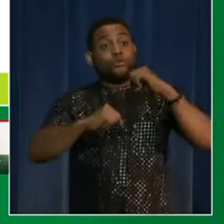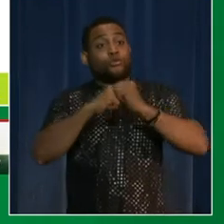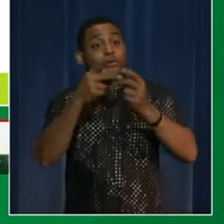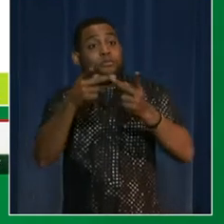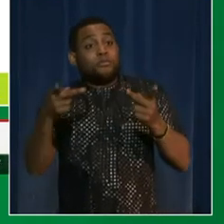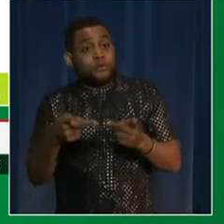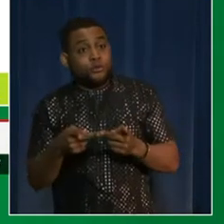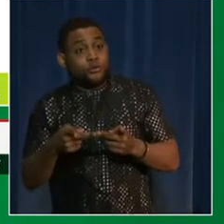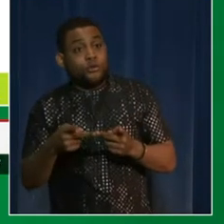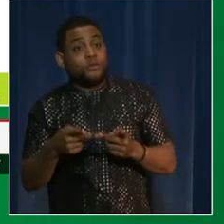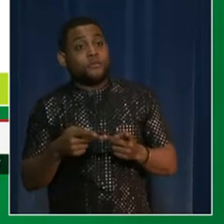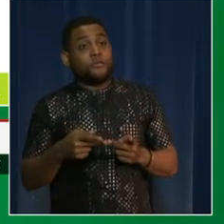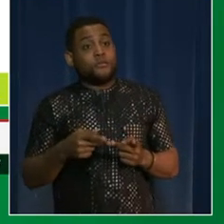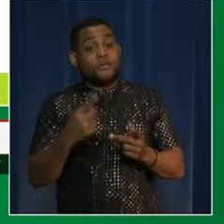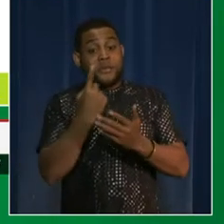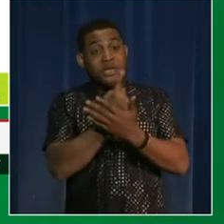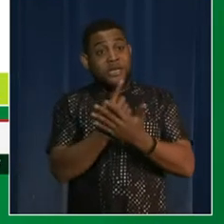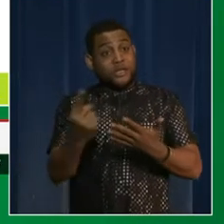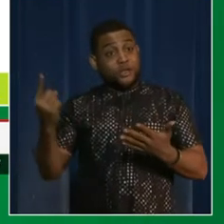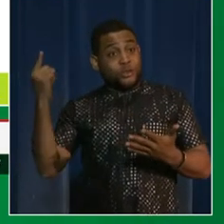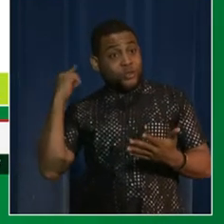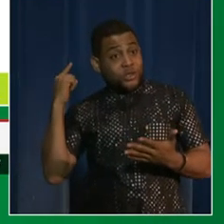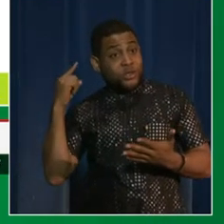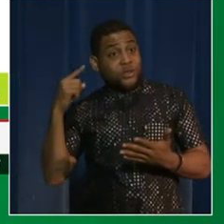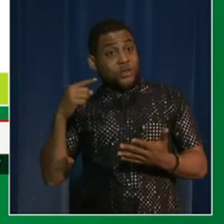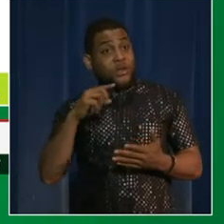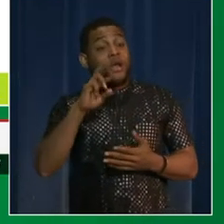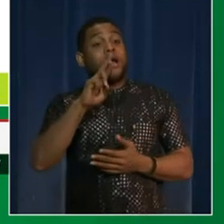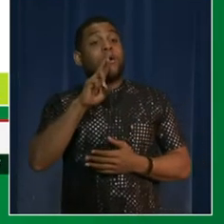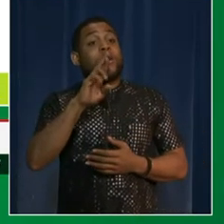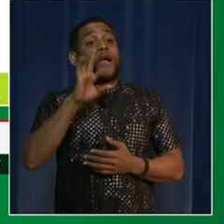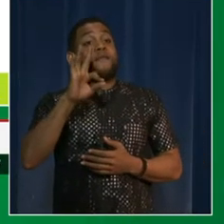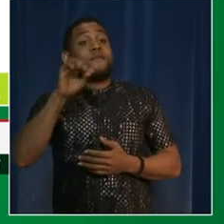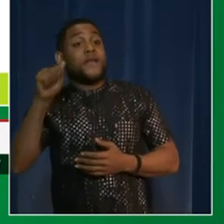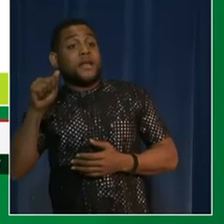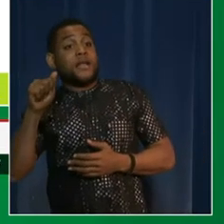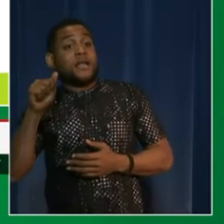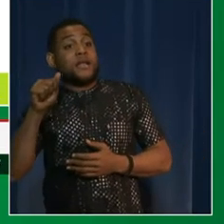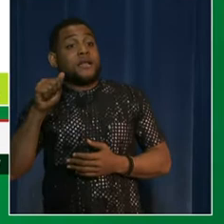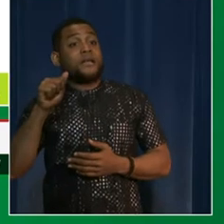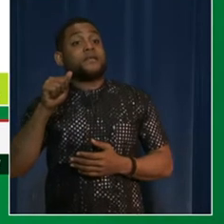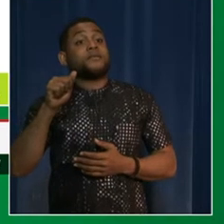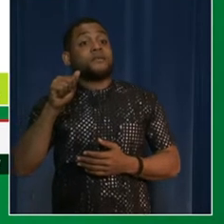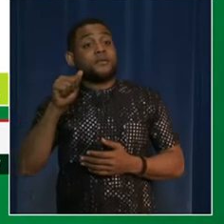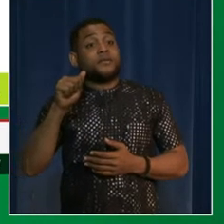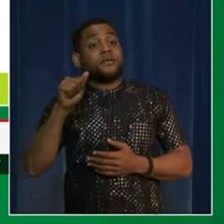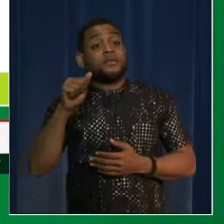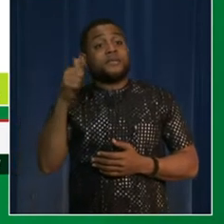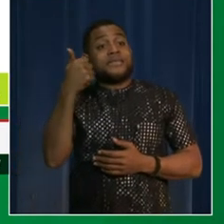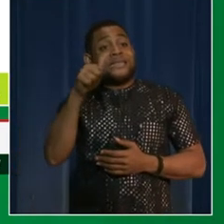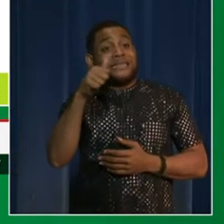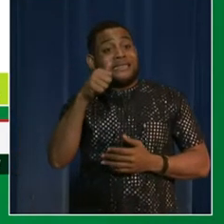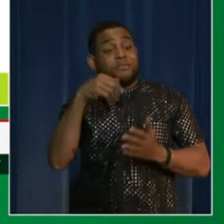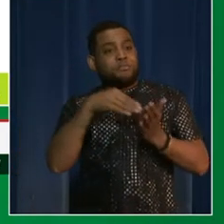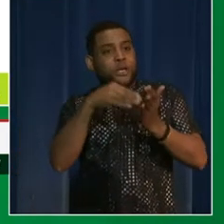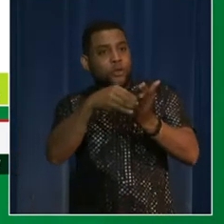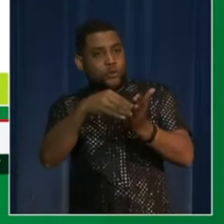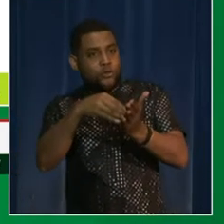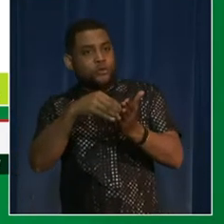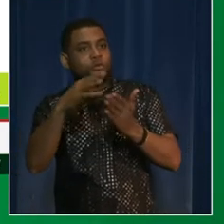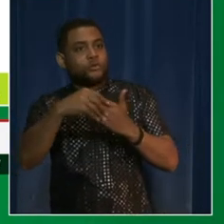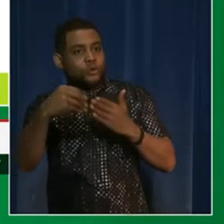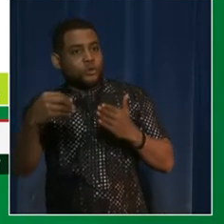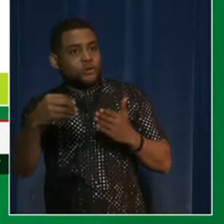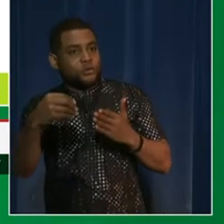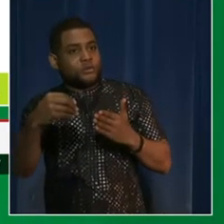we released a RFA of up to $10 million. I did say up to $10 million. You can clap for